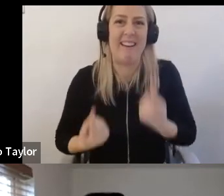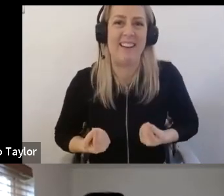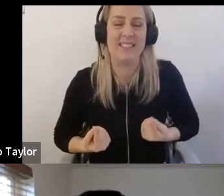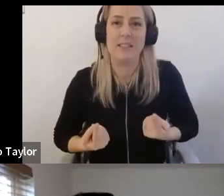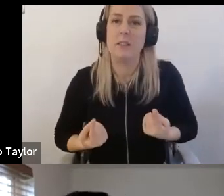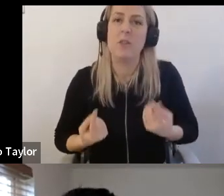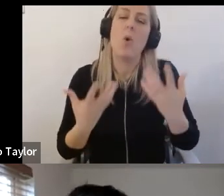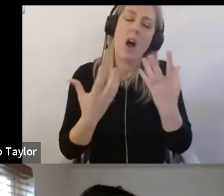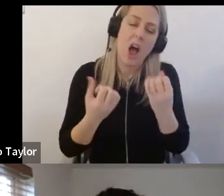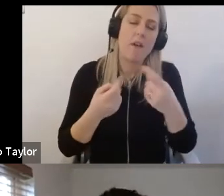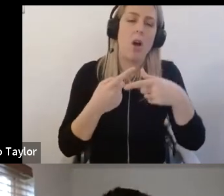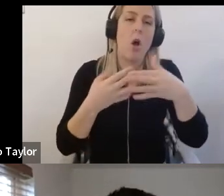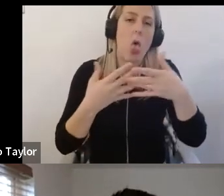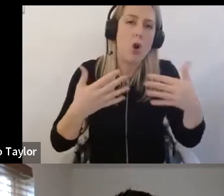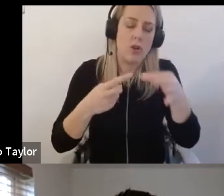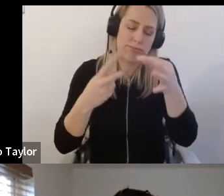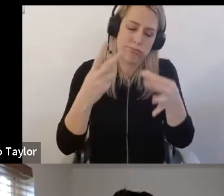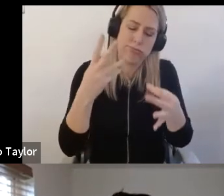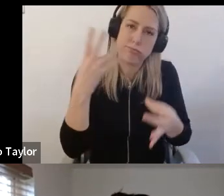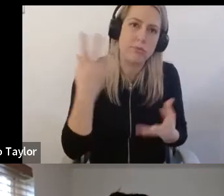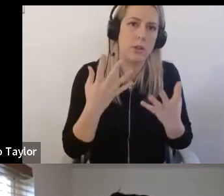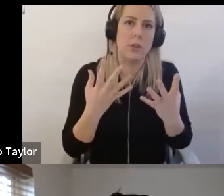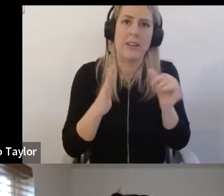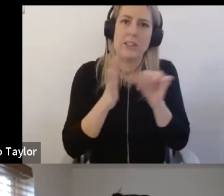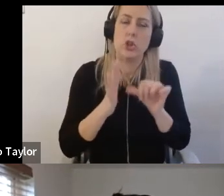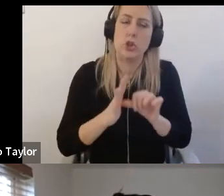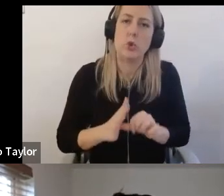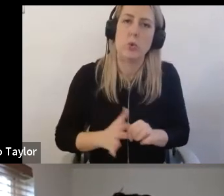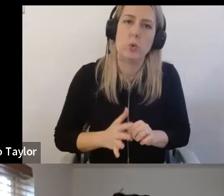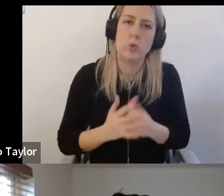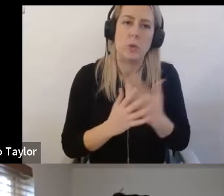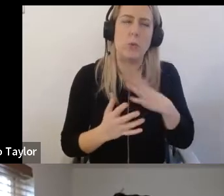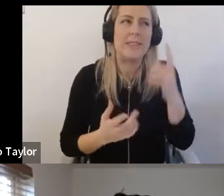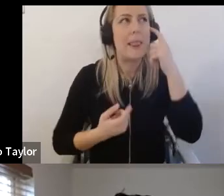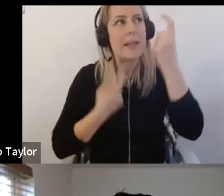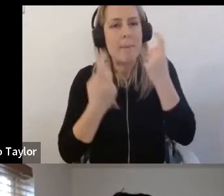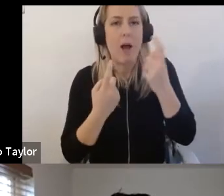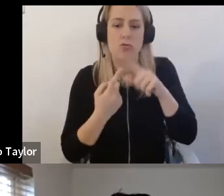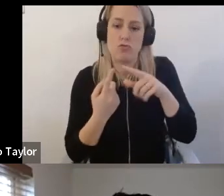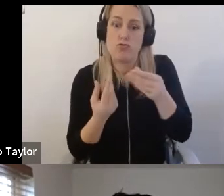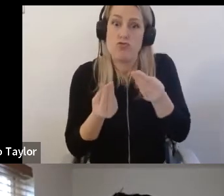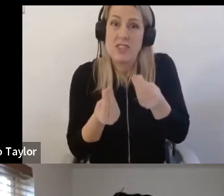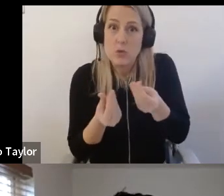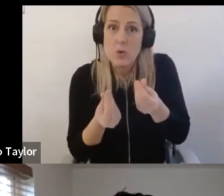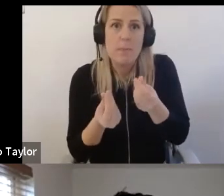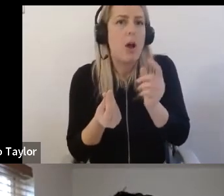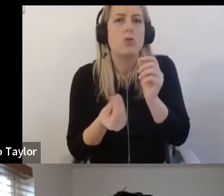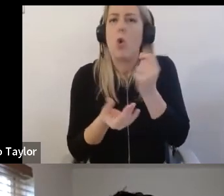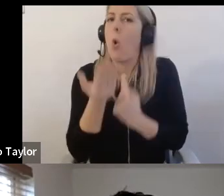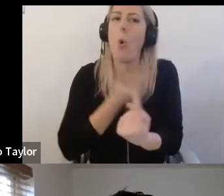lots of parts to it. And so I think we should think about resources, but not